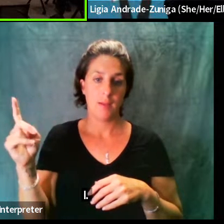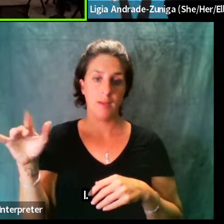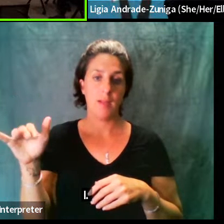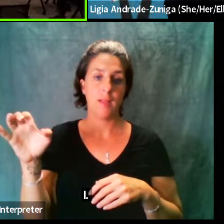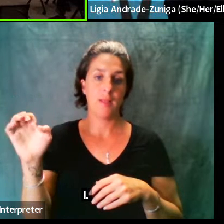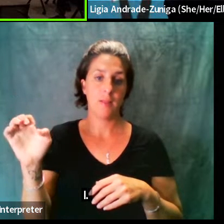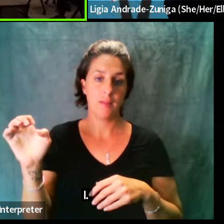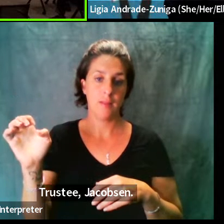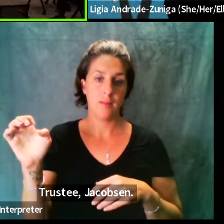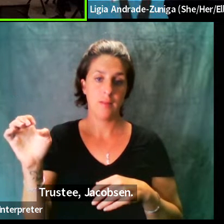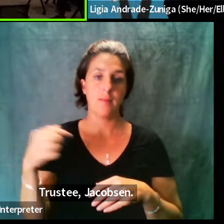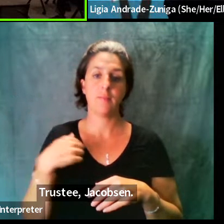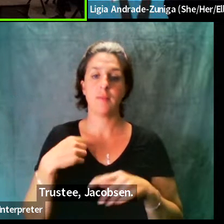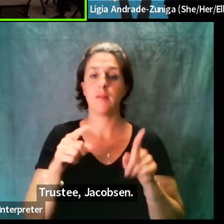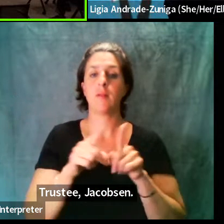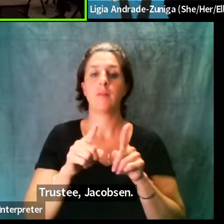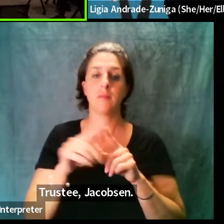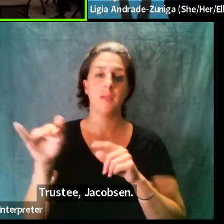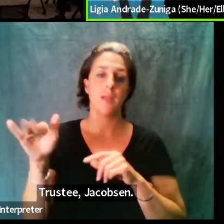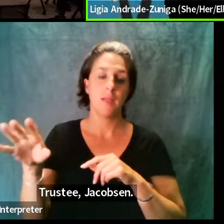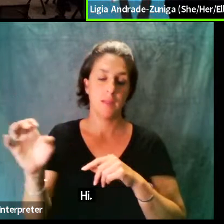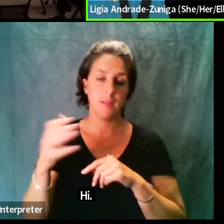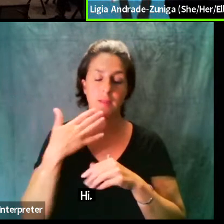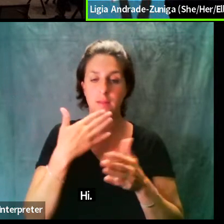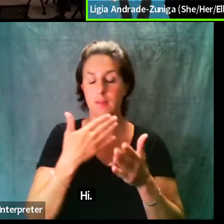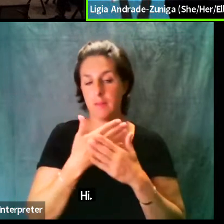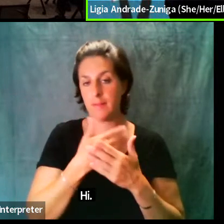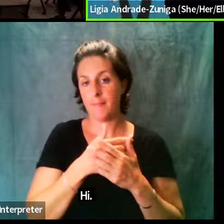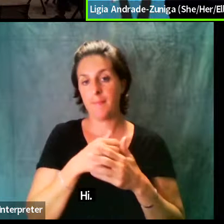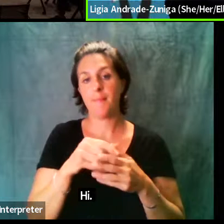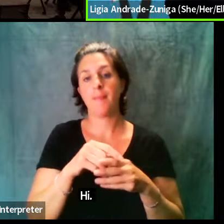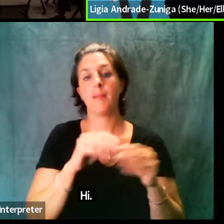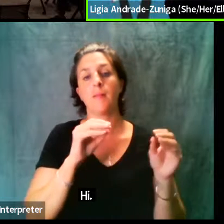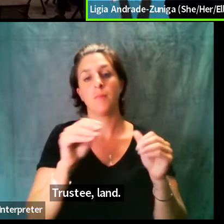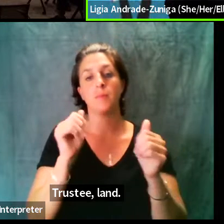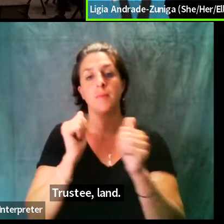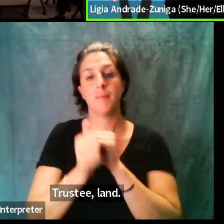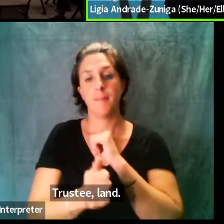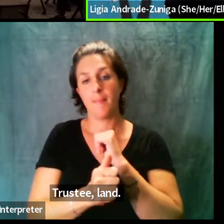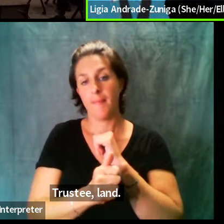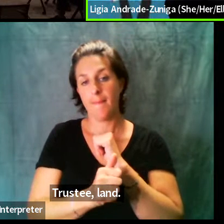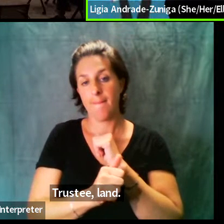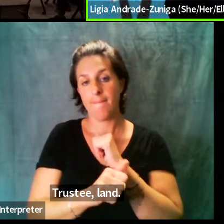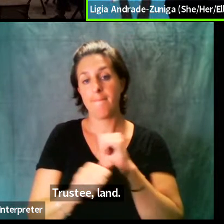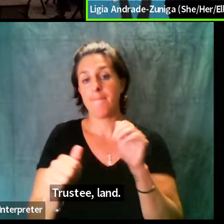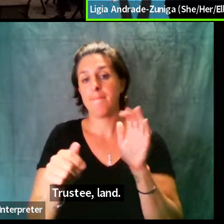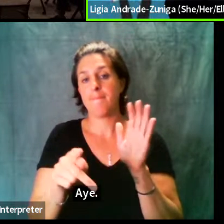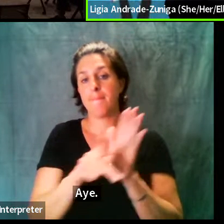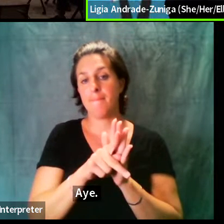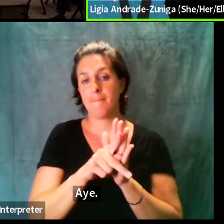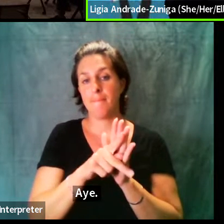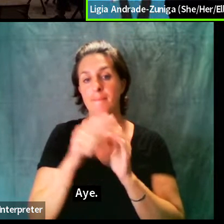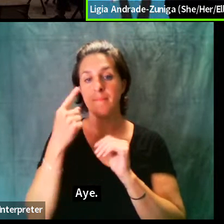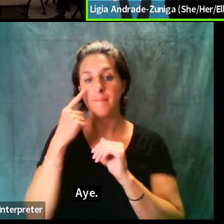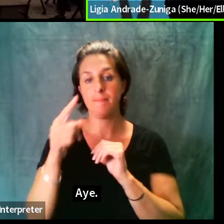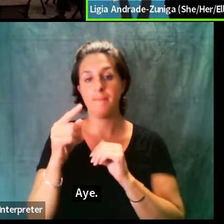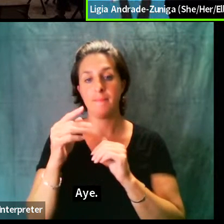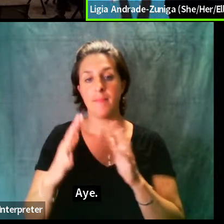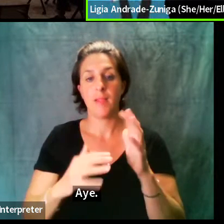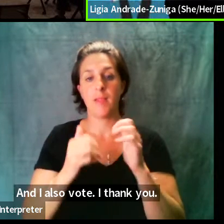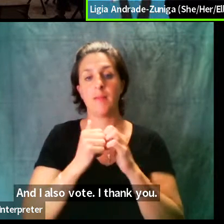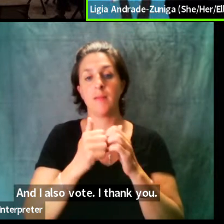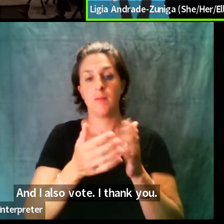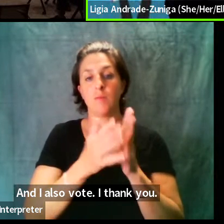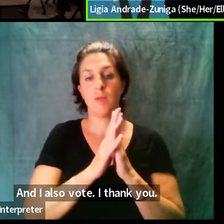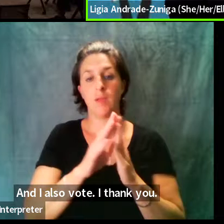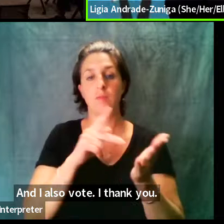Aye. and I also vote aye. Thank you. Motion passes. Approval for the updated request to pay